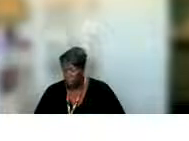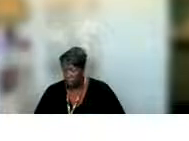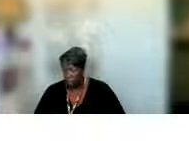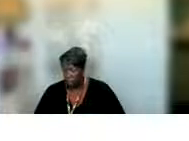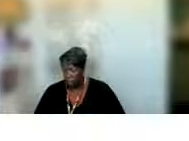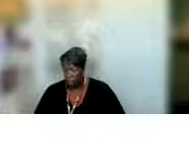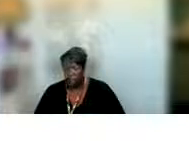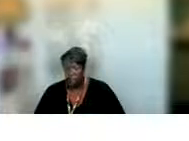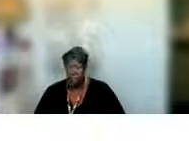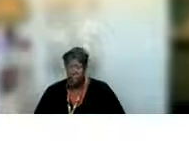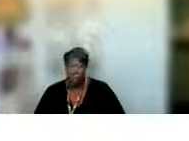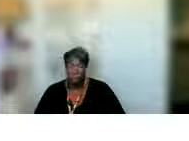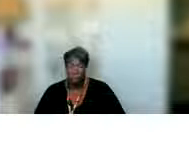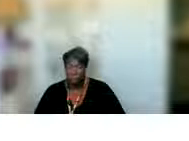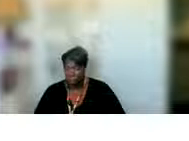project.